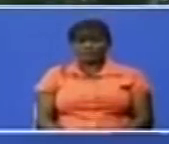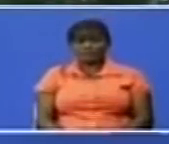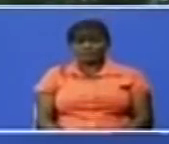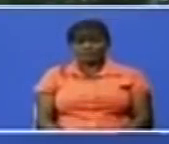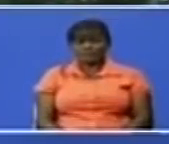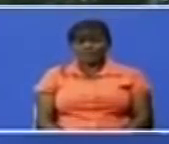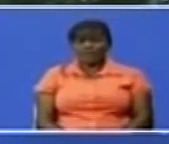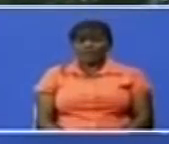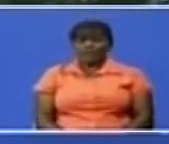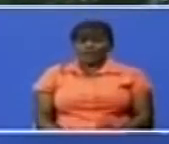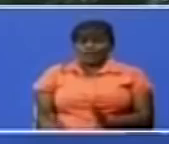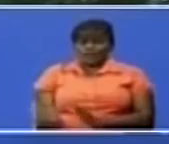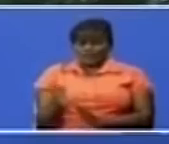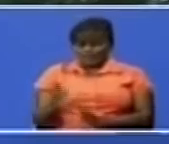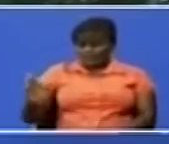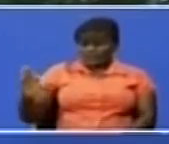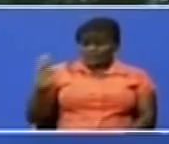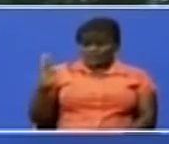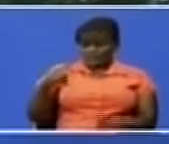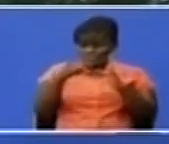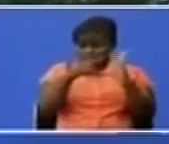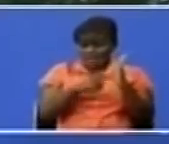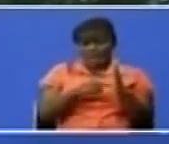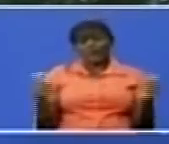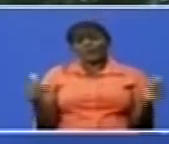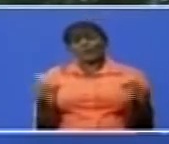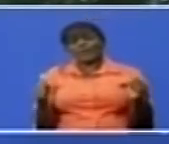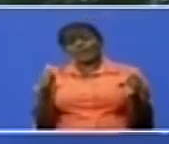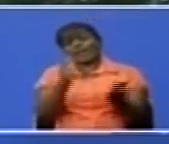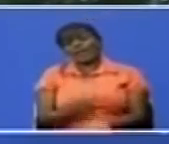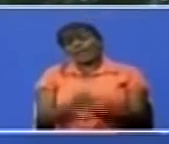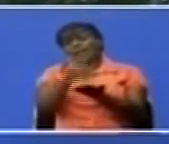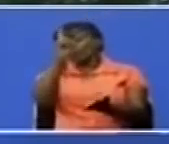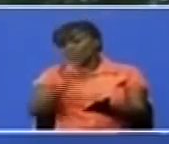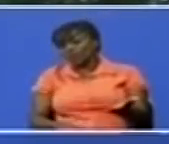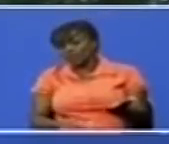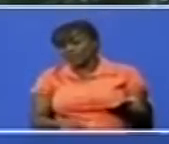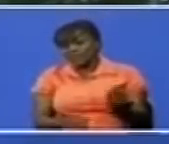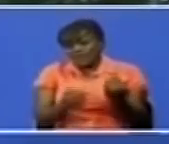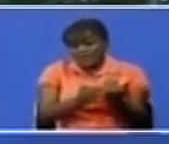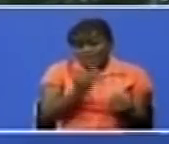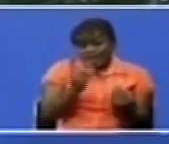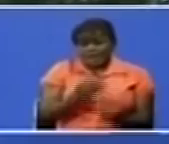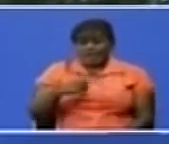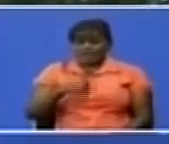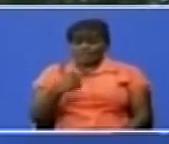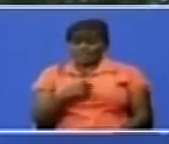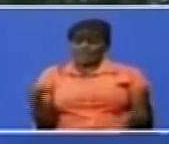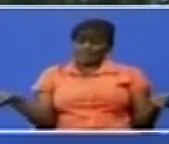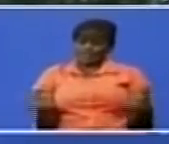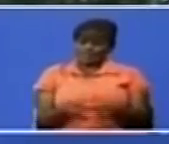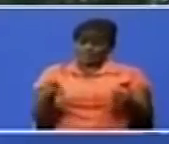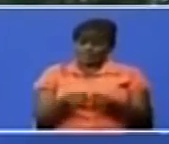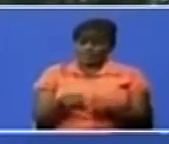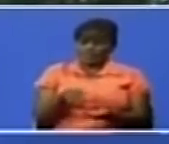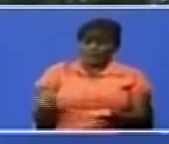We have put together security measures that will help us, you know, take care of our guests. We have increased the